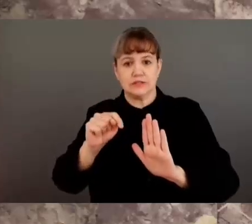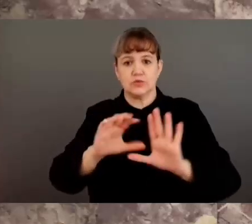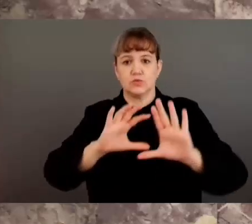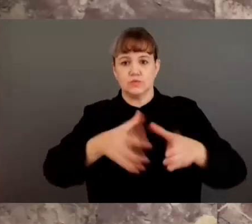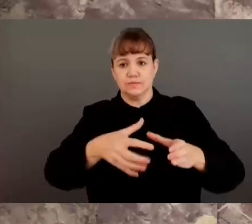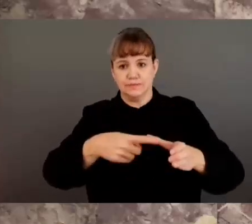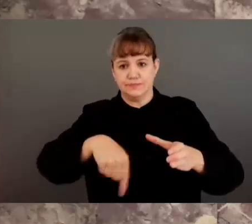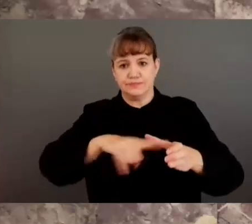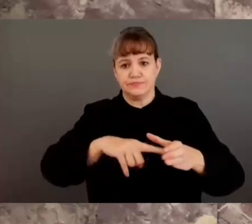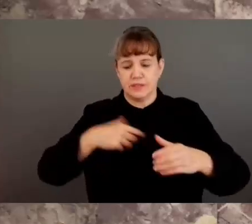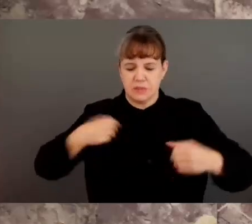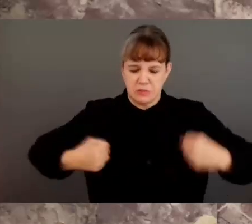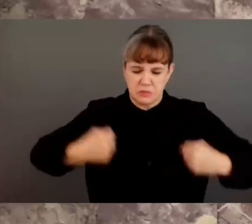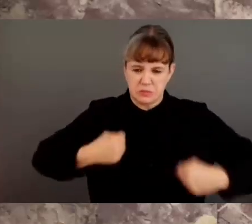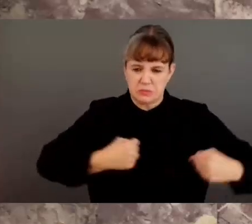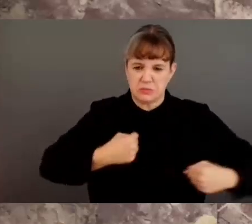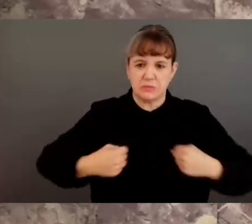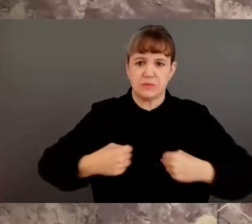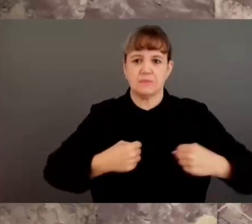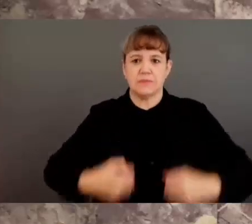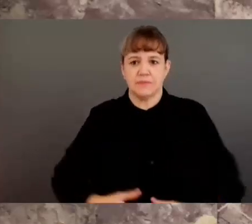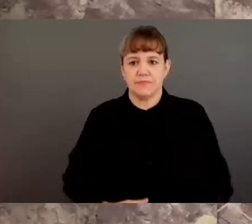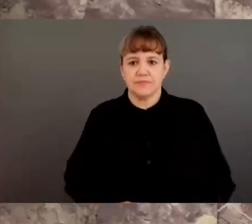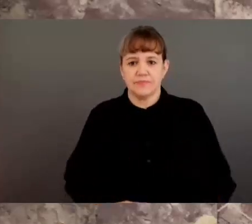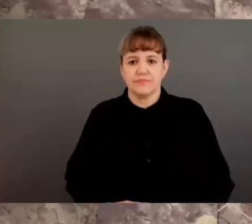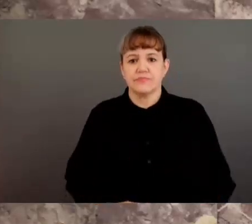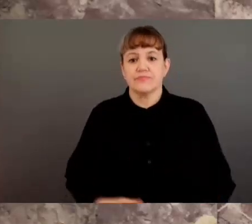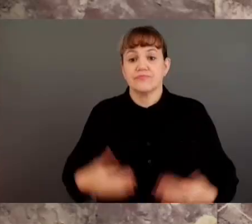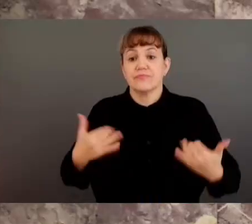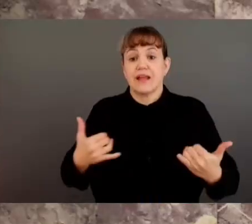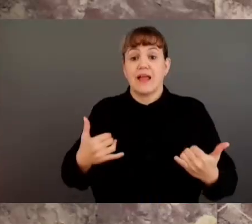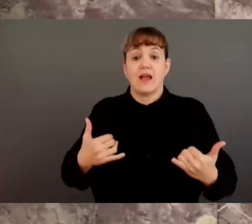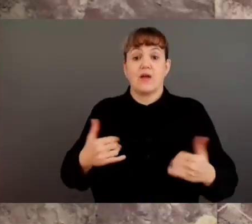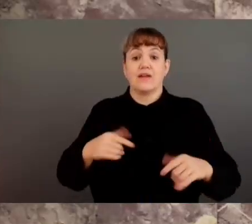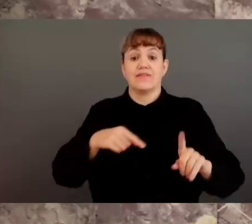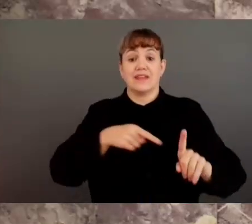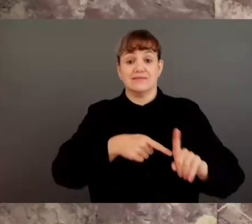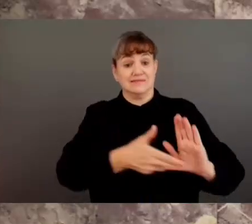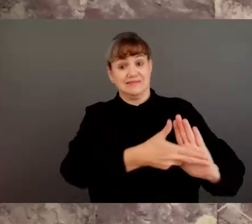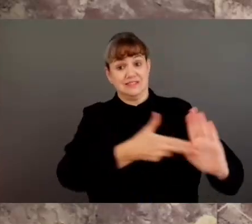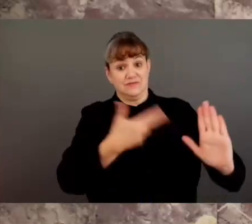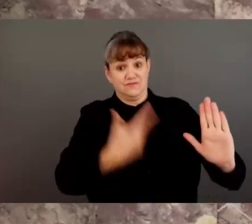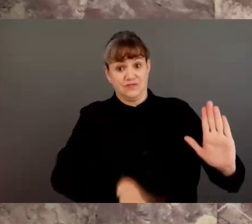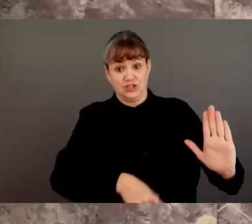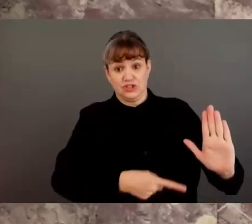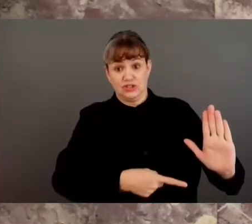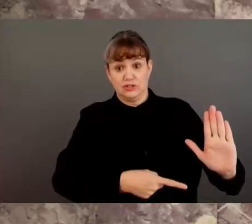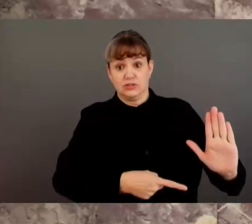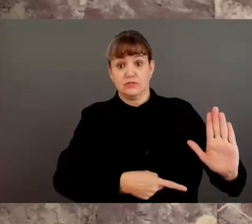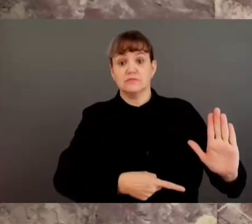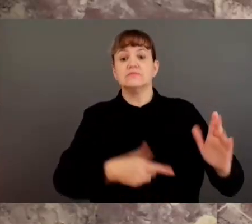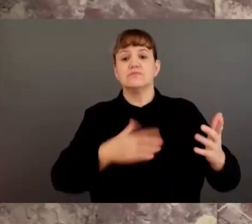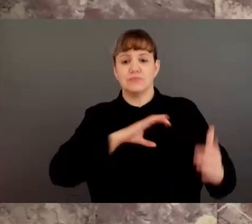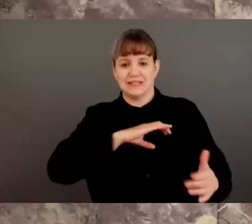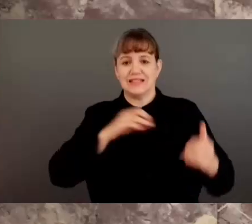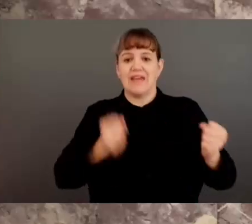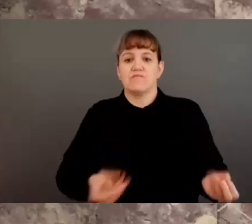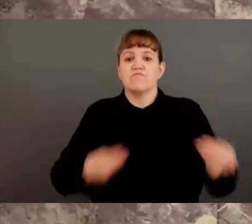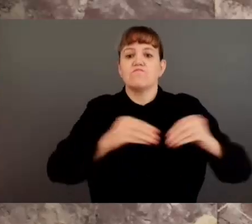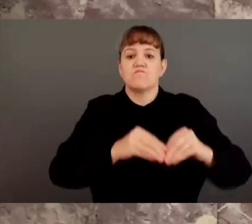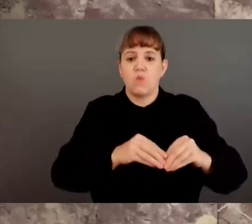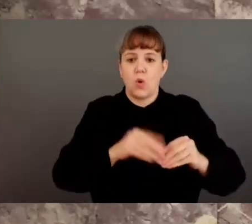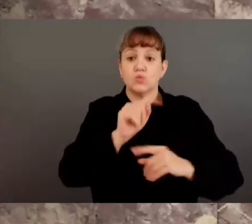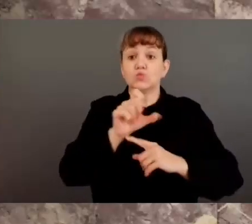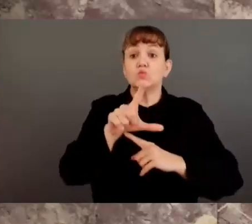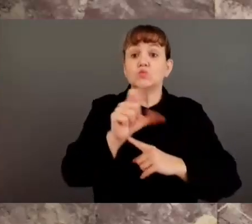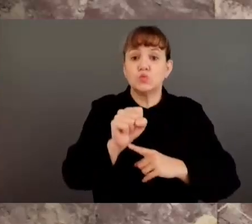To provide police with more tools, as many tools as possible, that they need to hold these perpetrators to account.